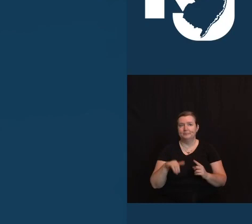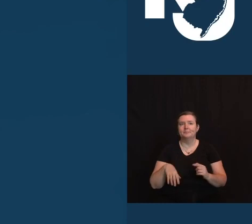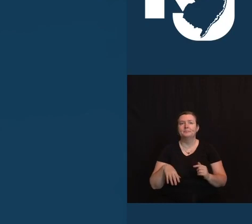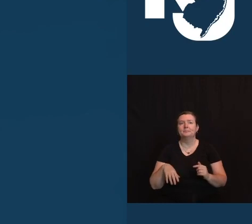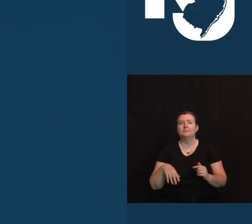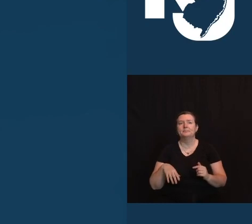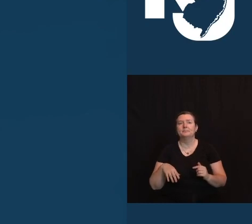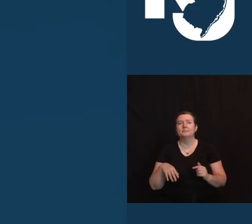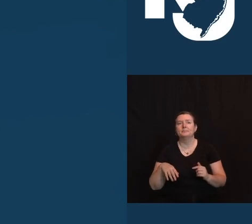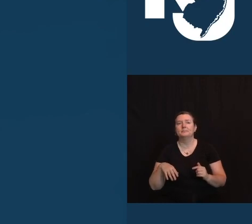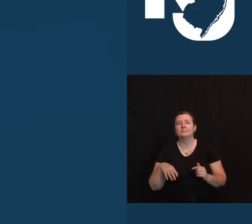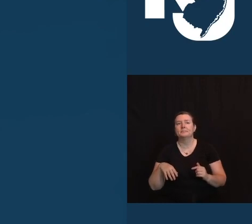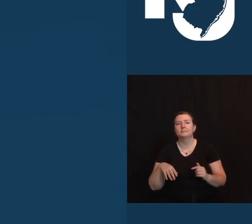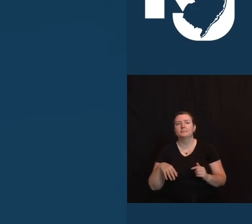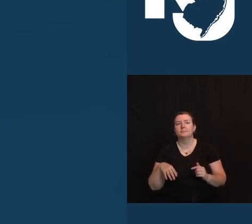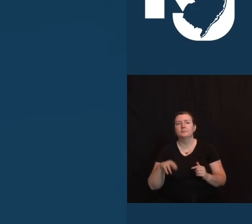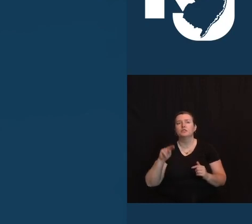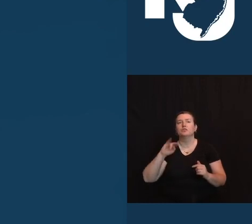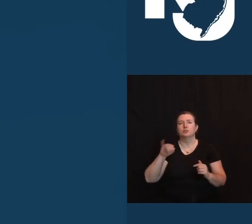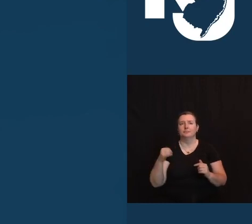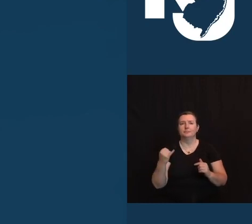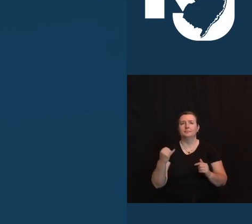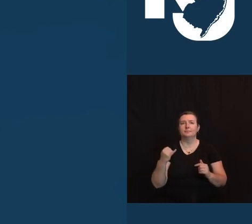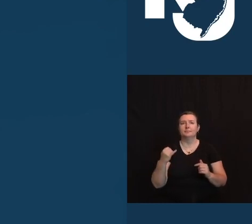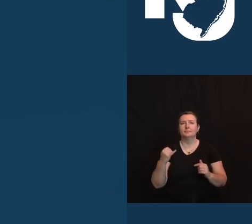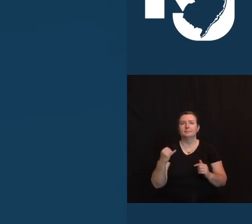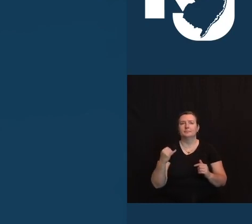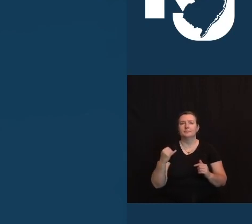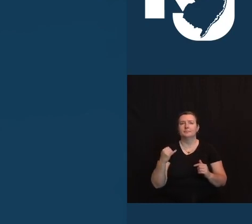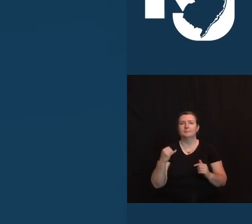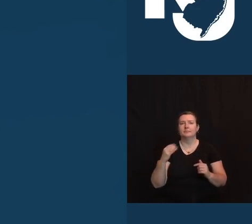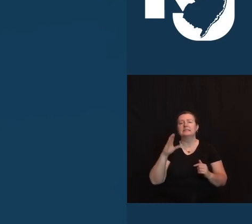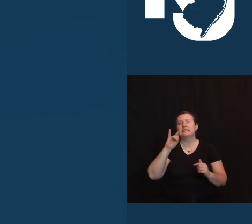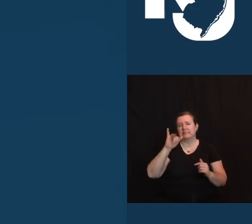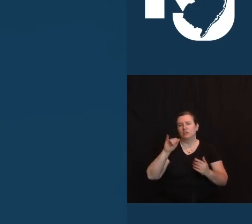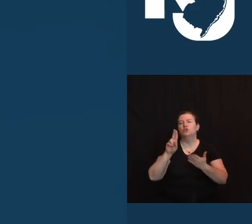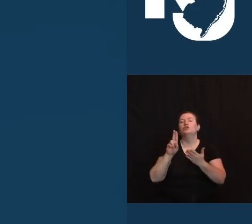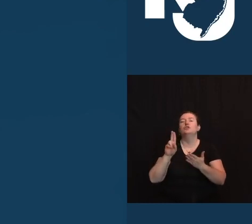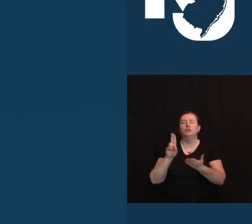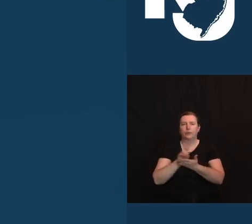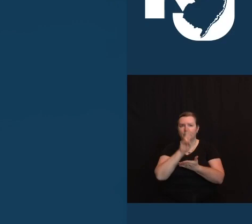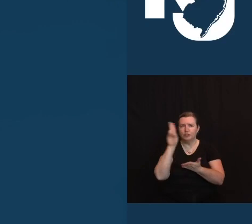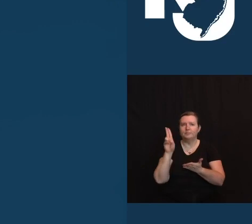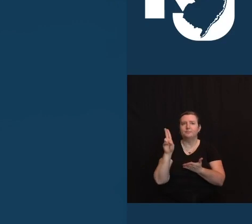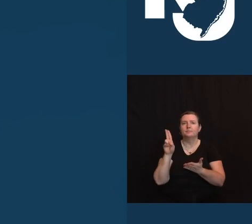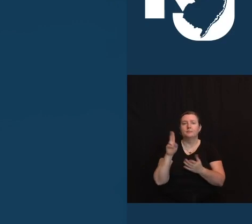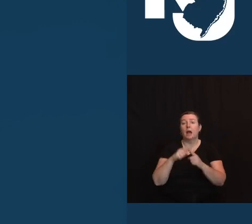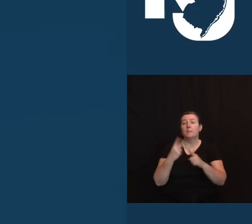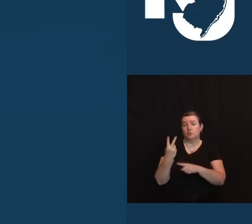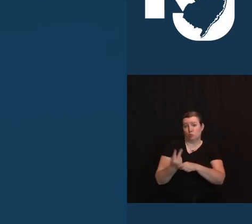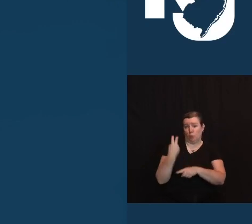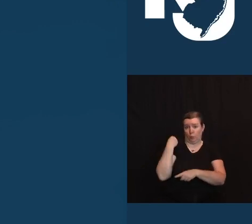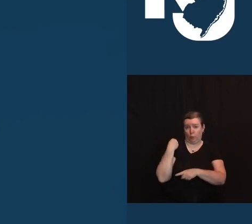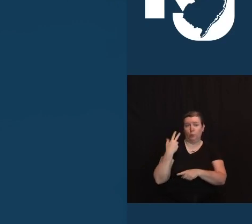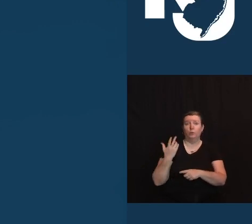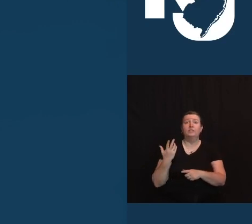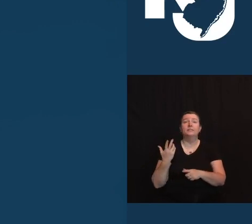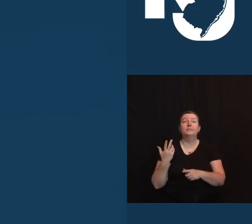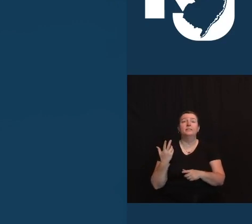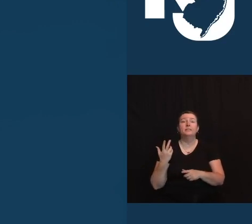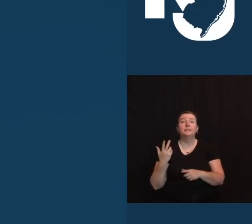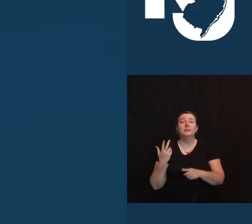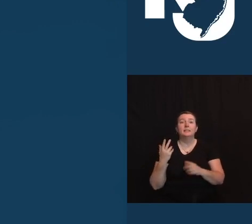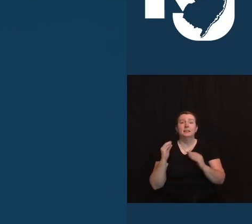University, which she earned, by the way, just 2 years ago at the age of 64. Among her many teaching and leadership credits, Deborah